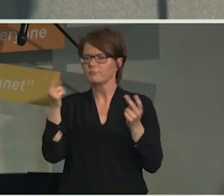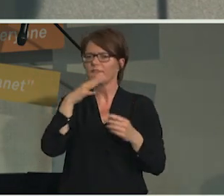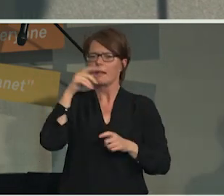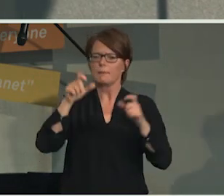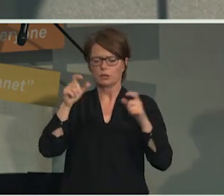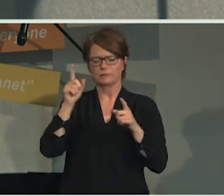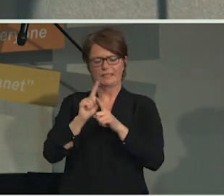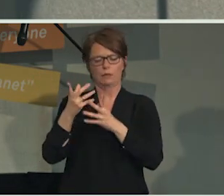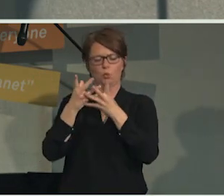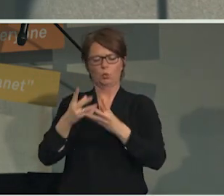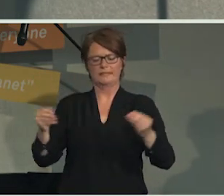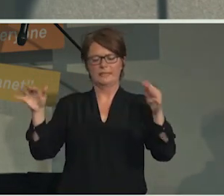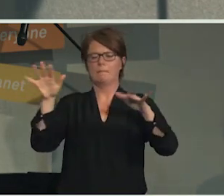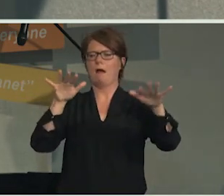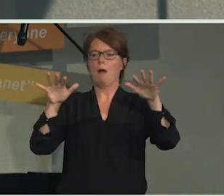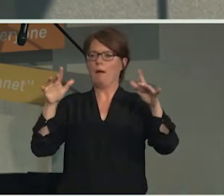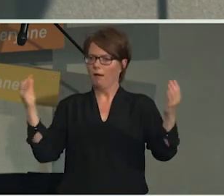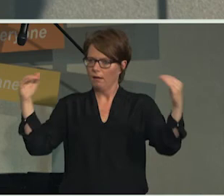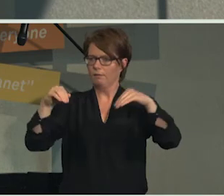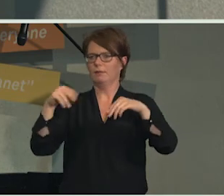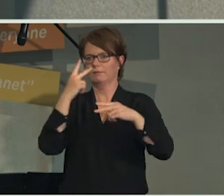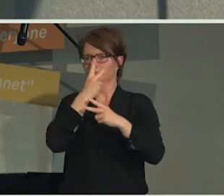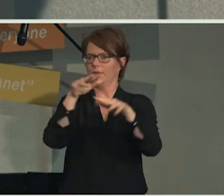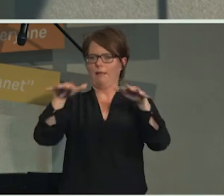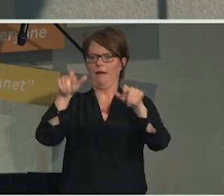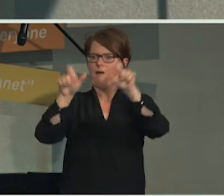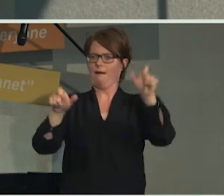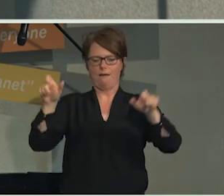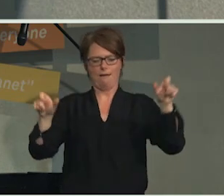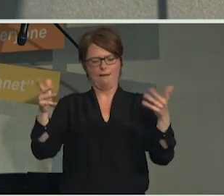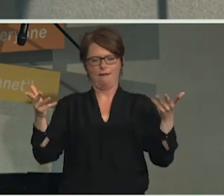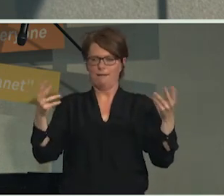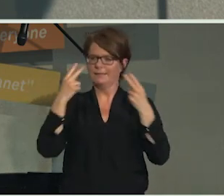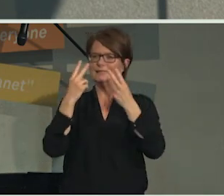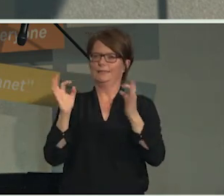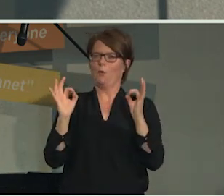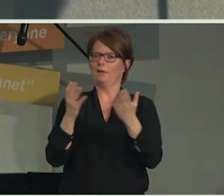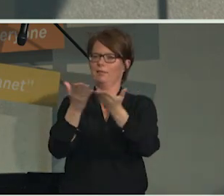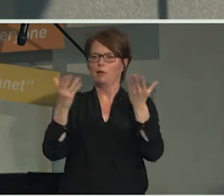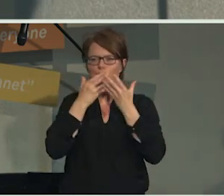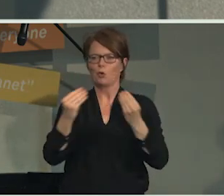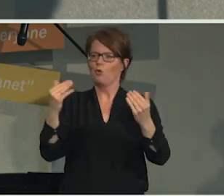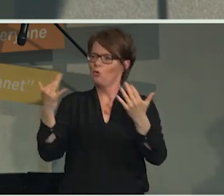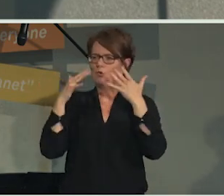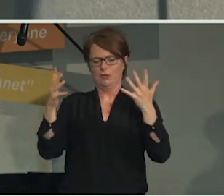fact that, let's celebrate our strength, our resilience, and the fact that we've made it so far.